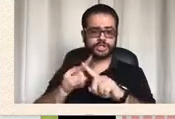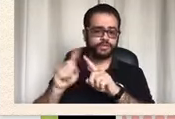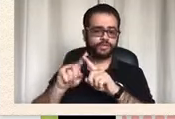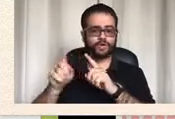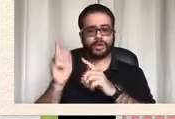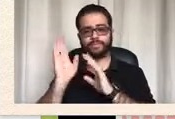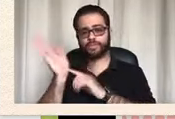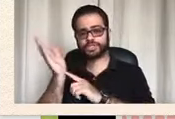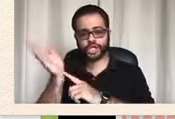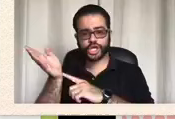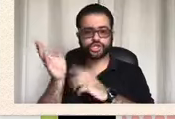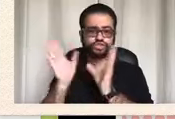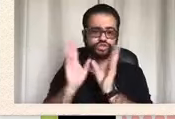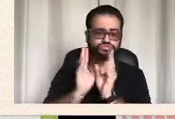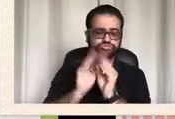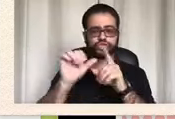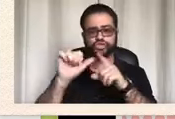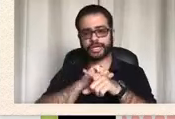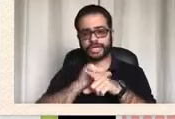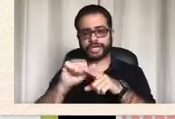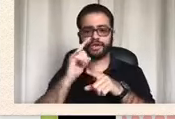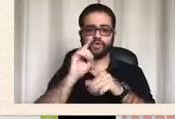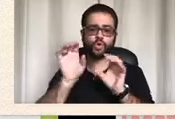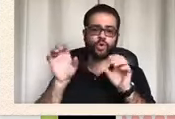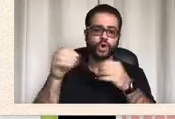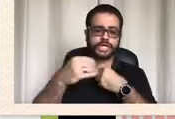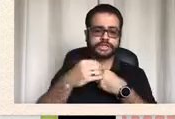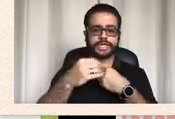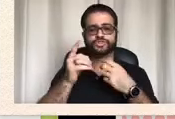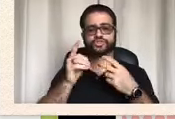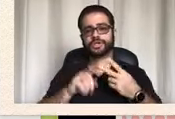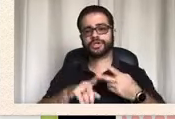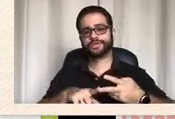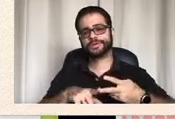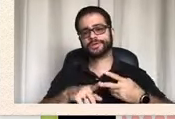for organizations as a way to